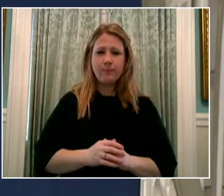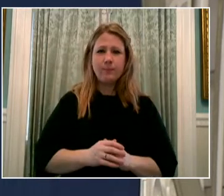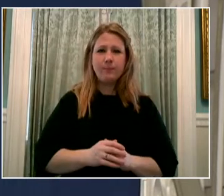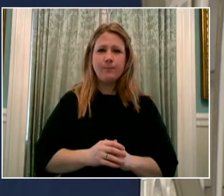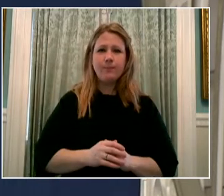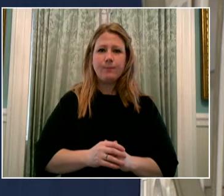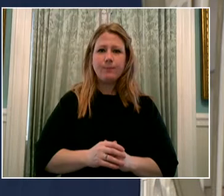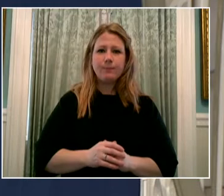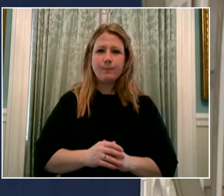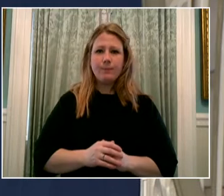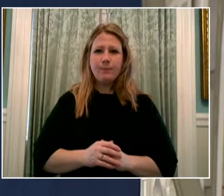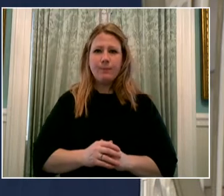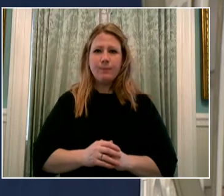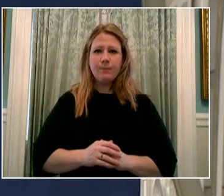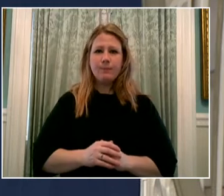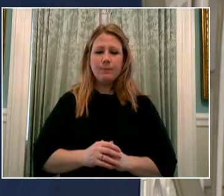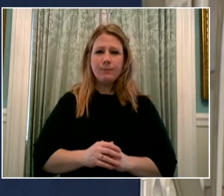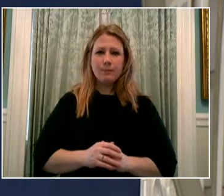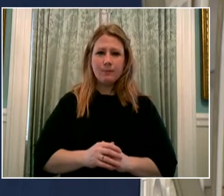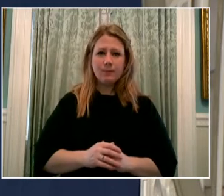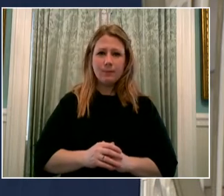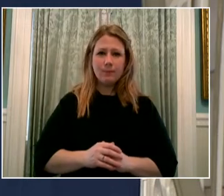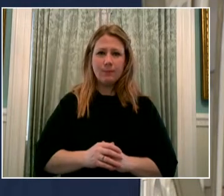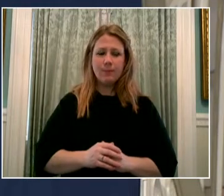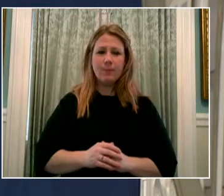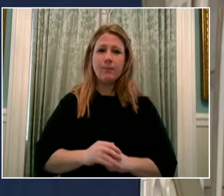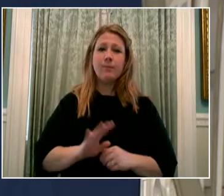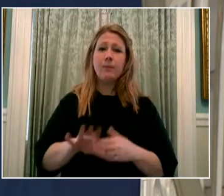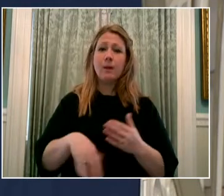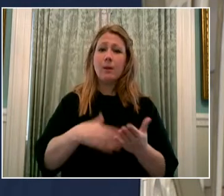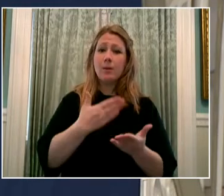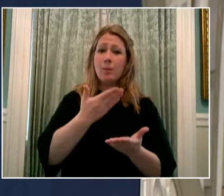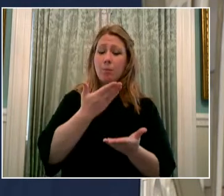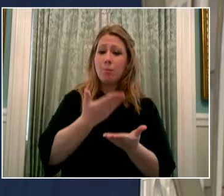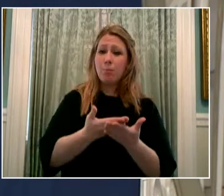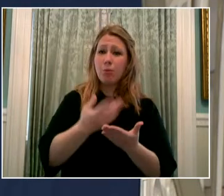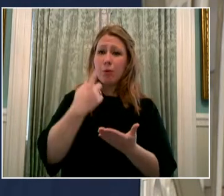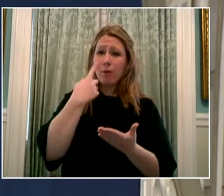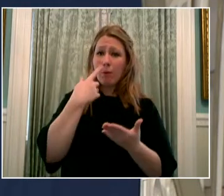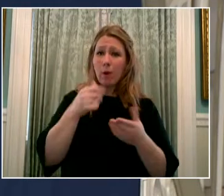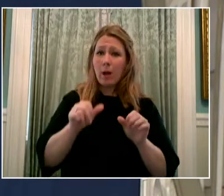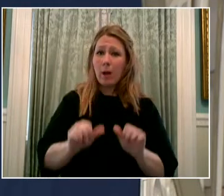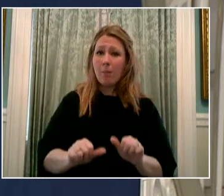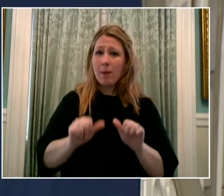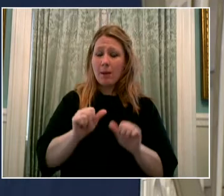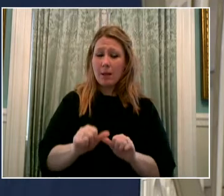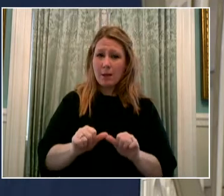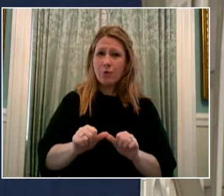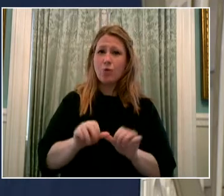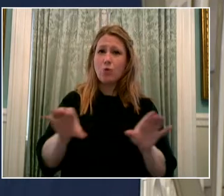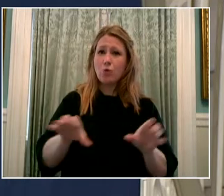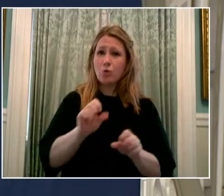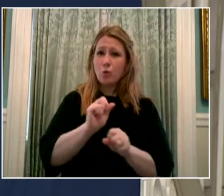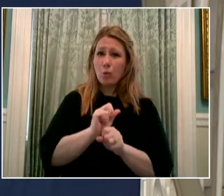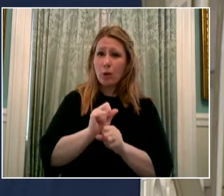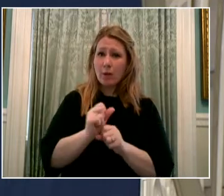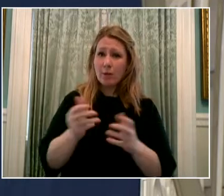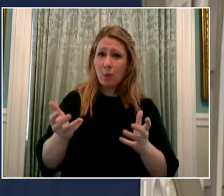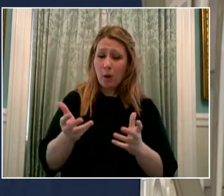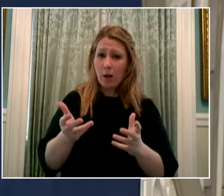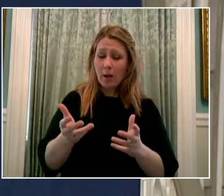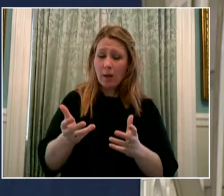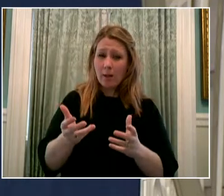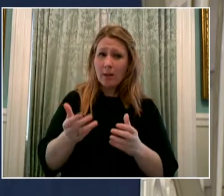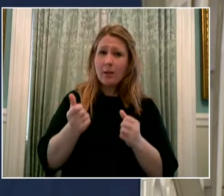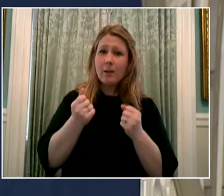The proof on the ability to execute what we're doing every day is the fact, I think a lot of people don't